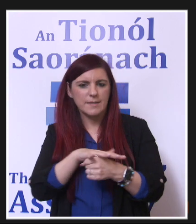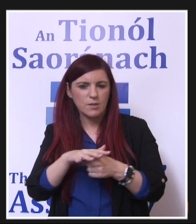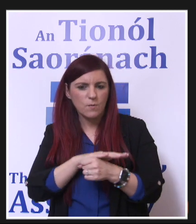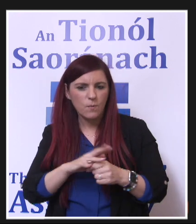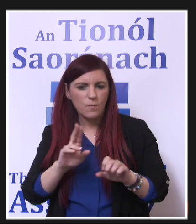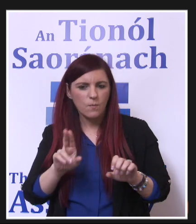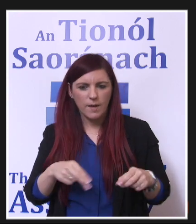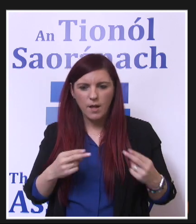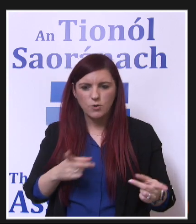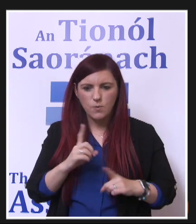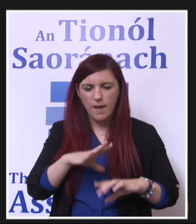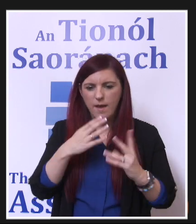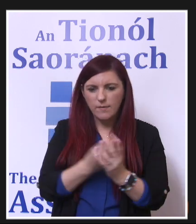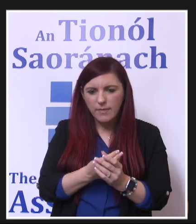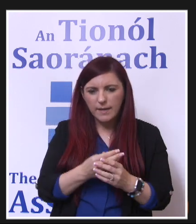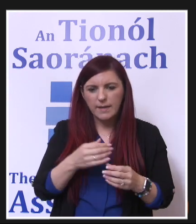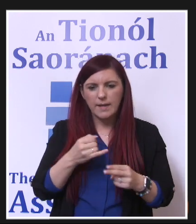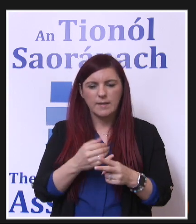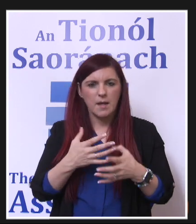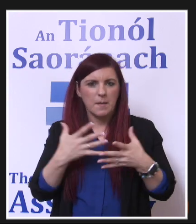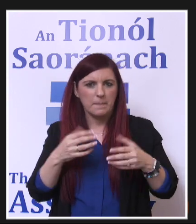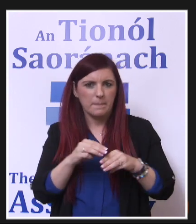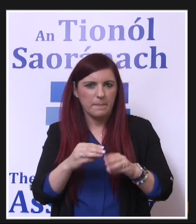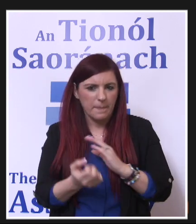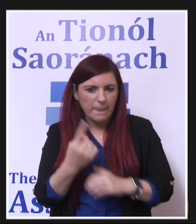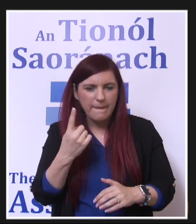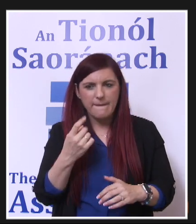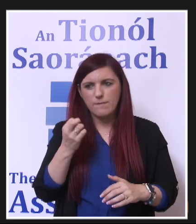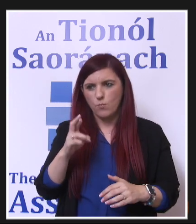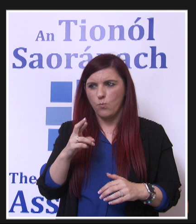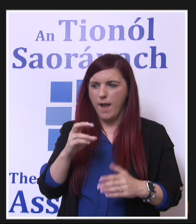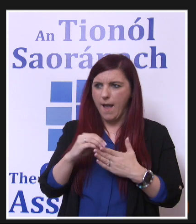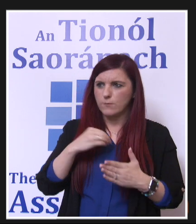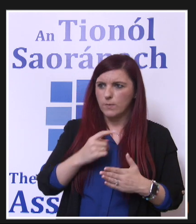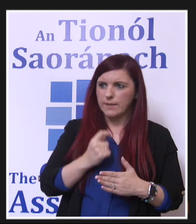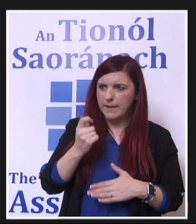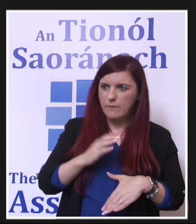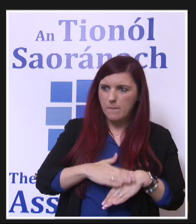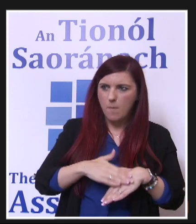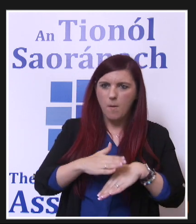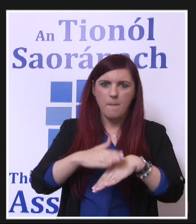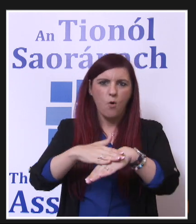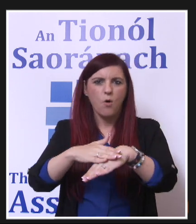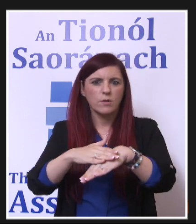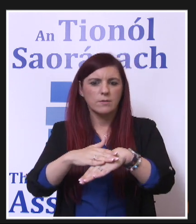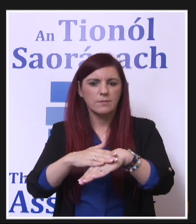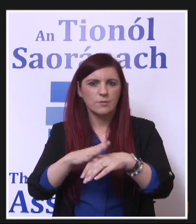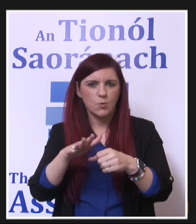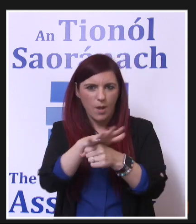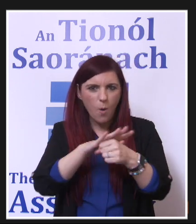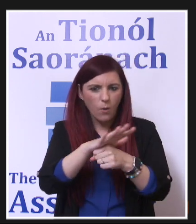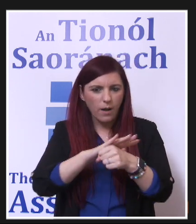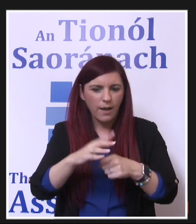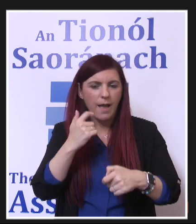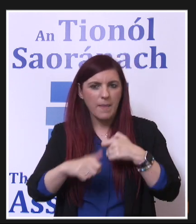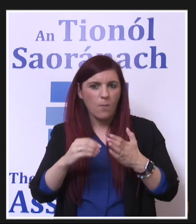do everything in a big level, in the Parisian level. We have to give more and more to the local authorities, and then we